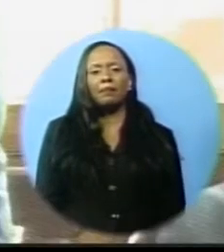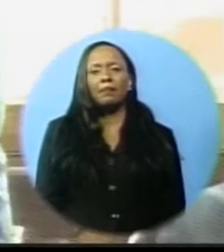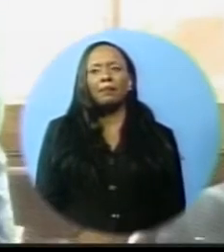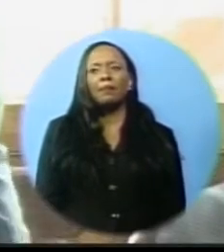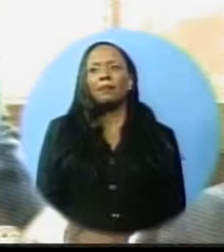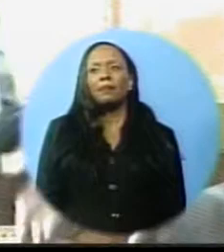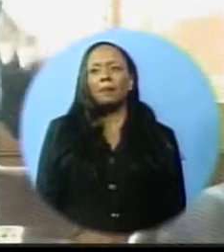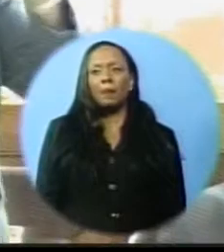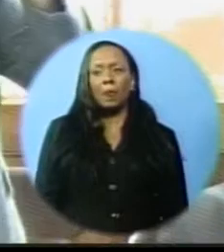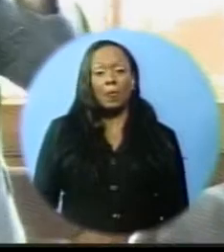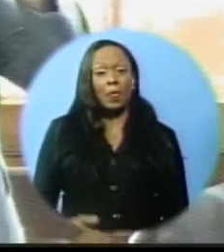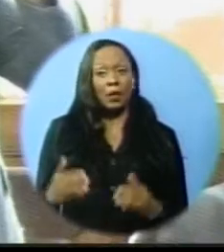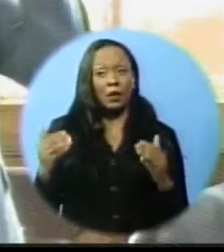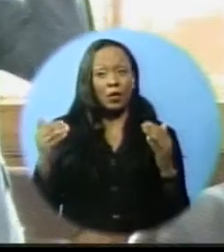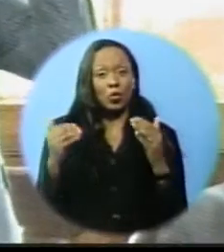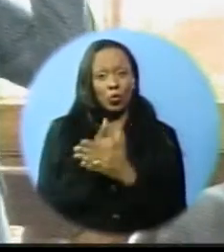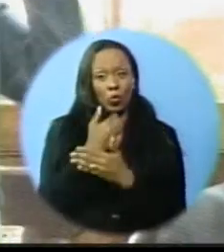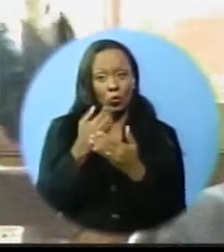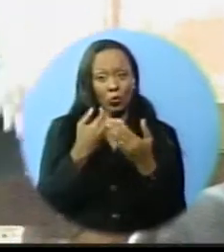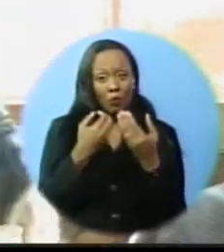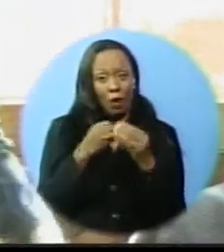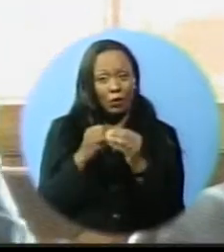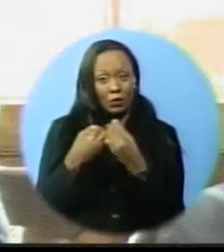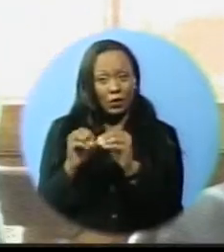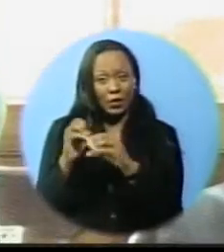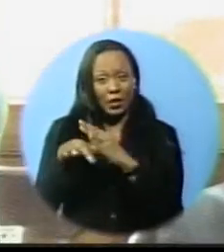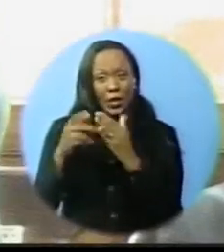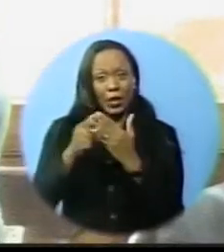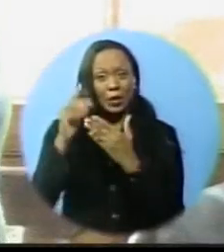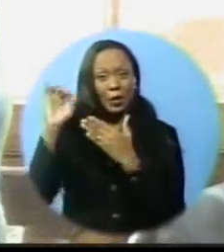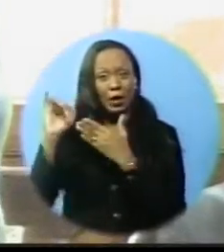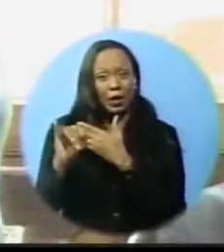offices is a project that provided